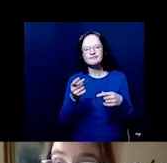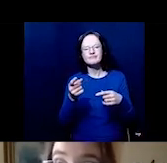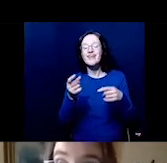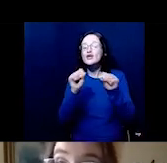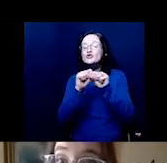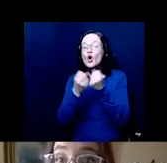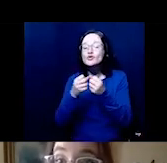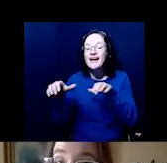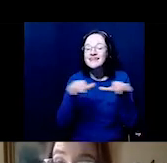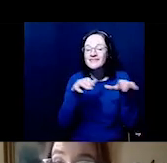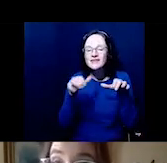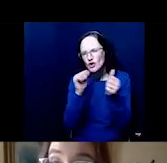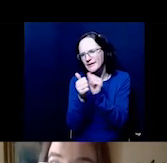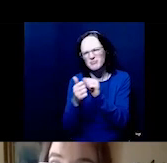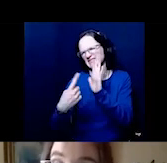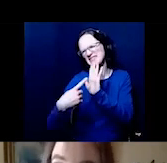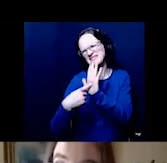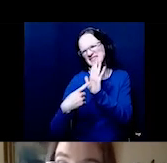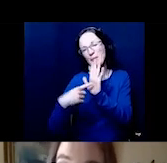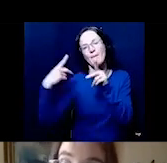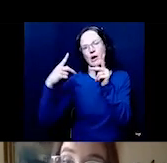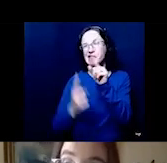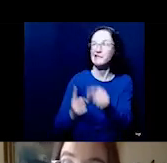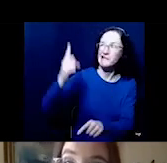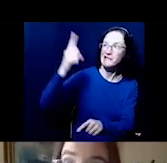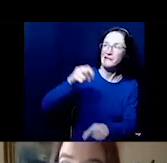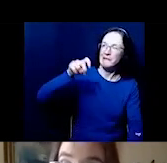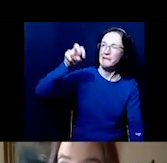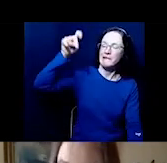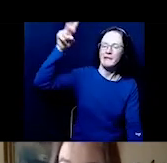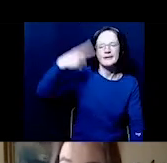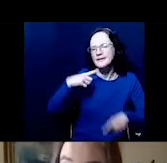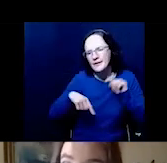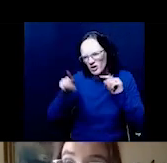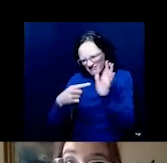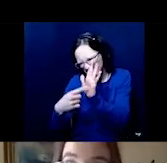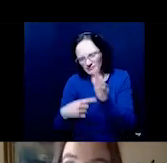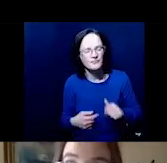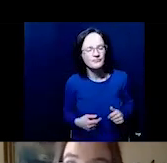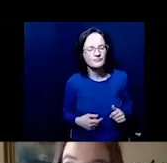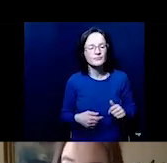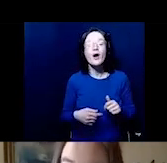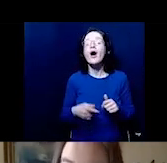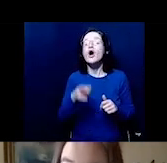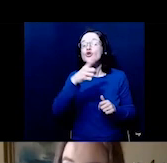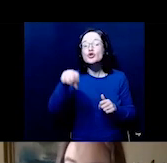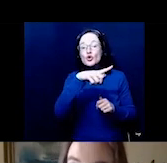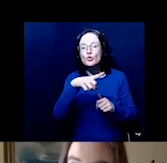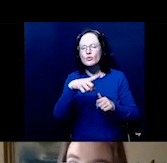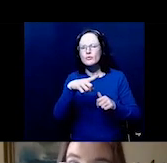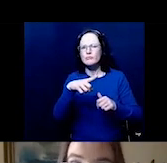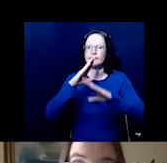semester party. So what accessibility issues have you encountered in school, and what should have been done